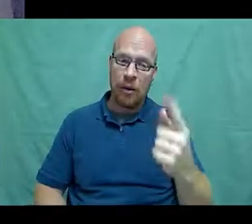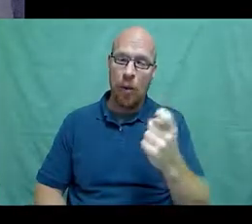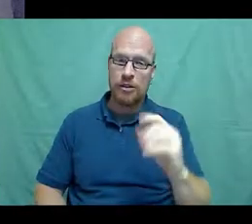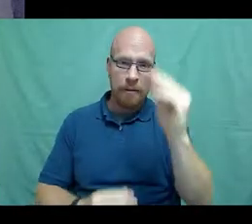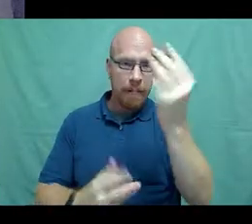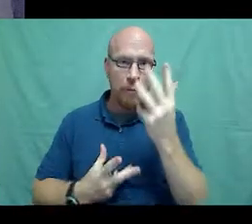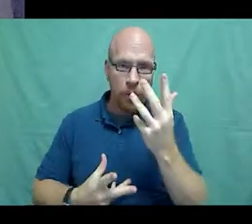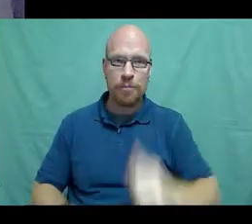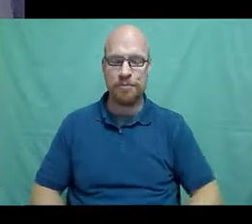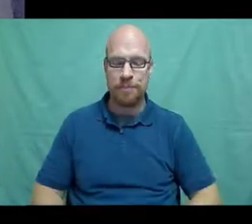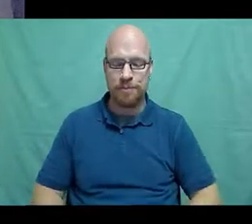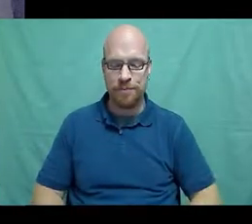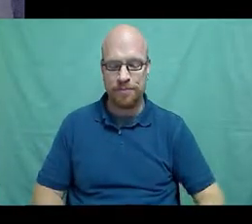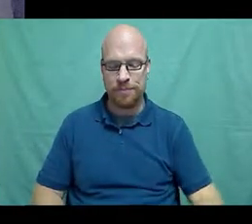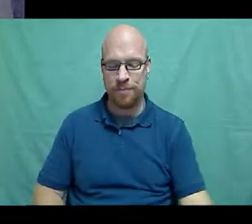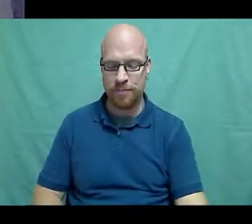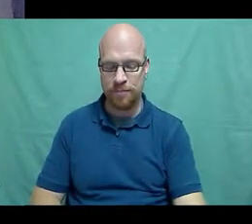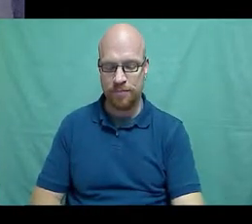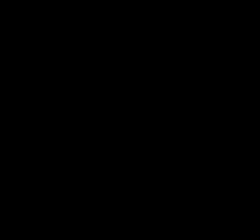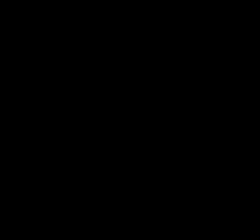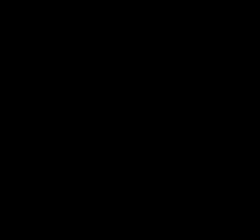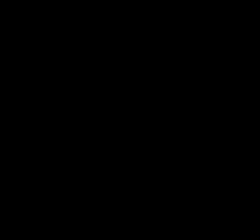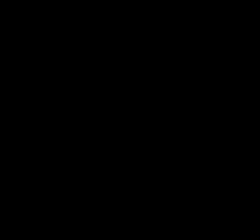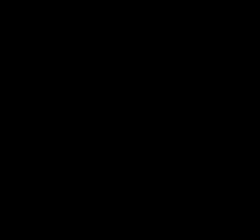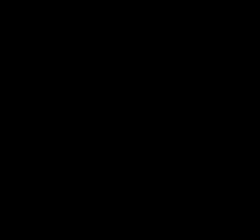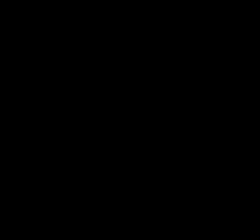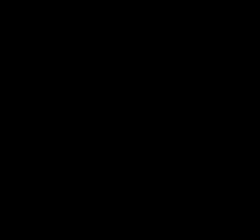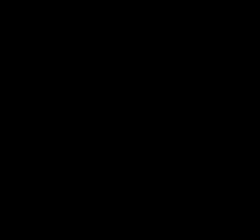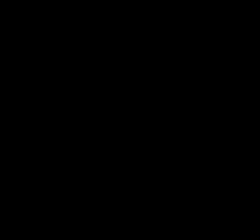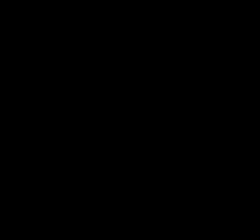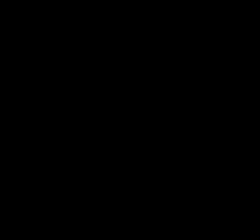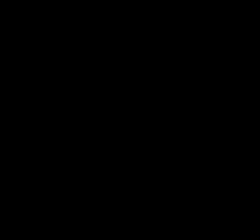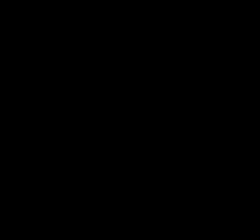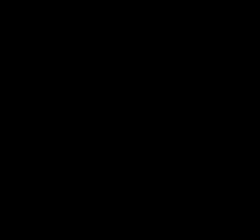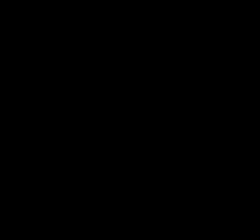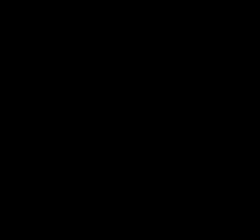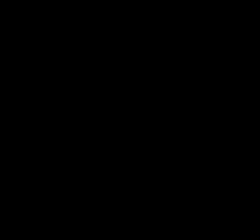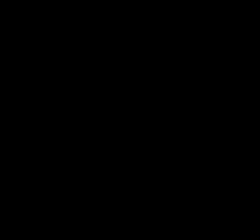It's over now. If you have any questions, please let me know. Thank you.